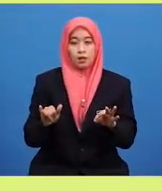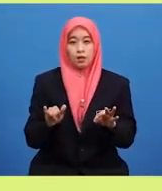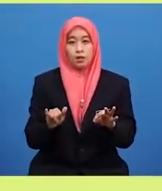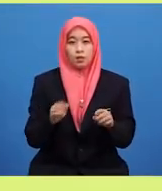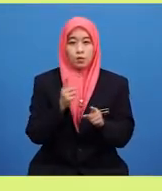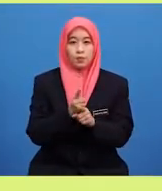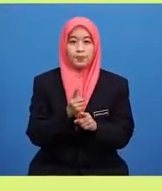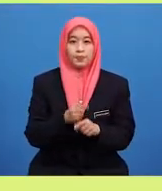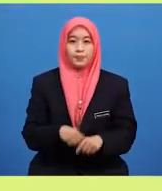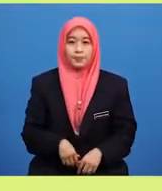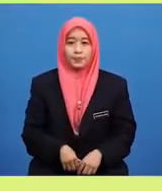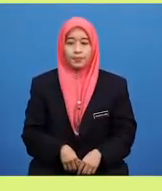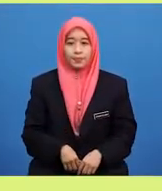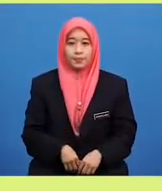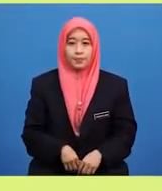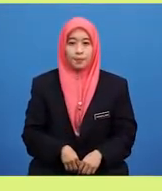It's a...